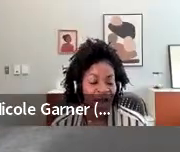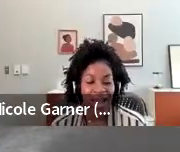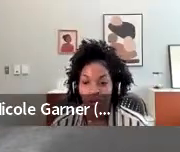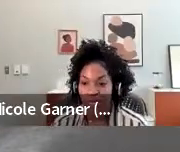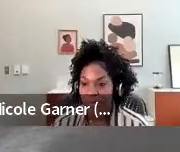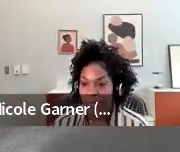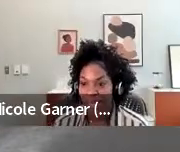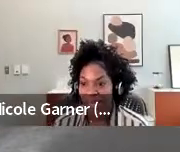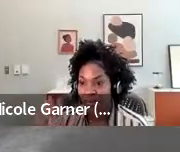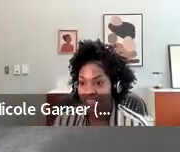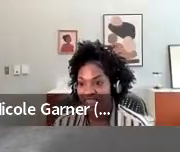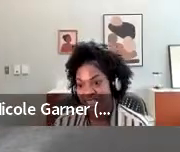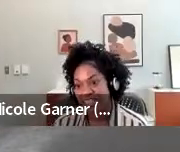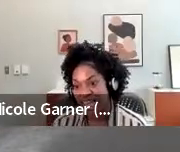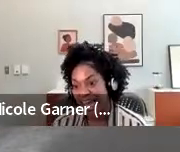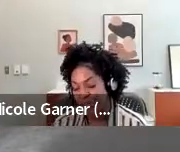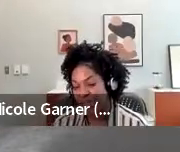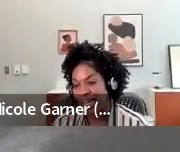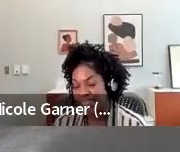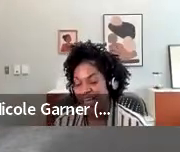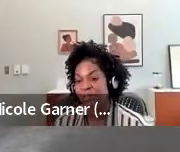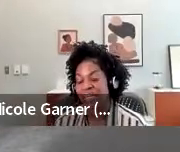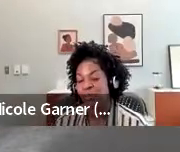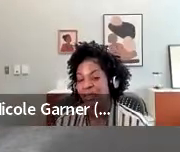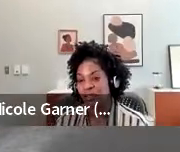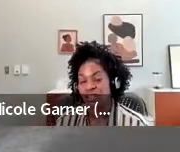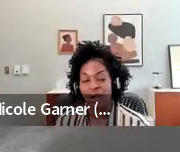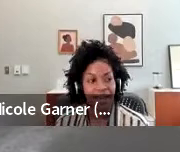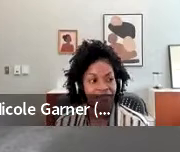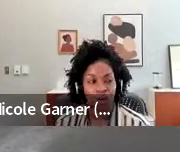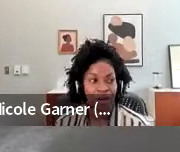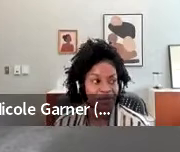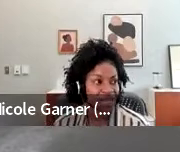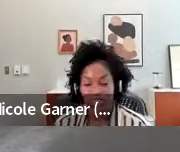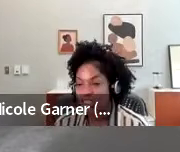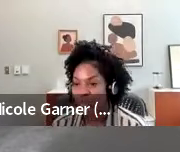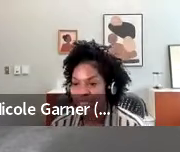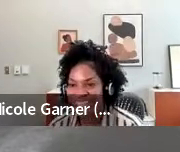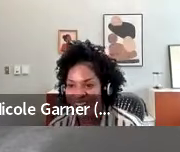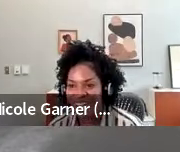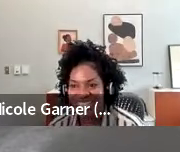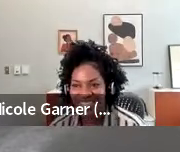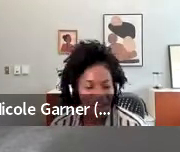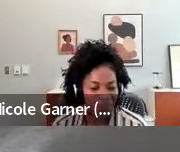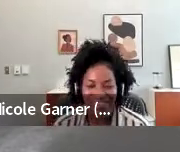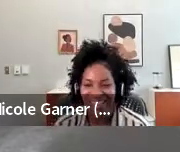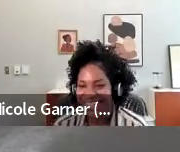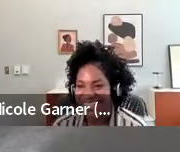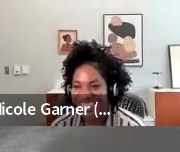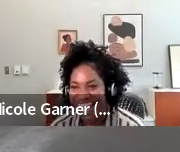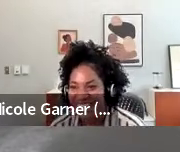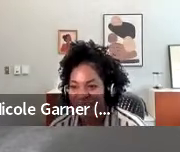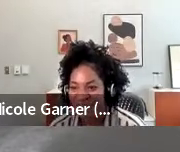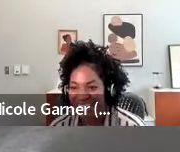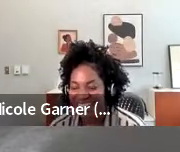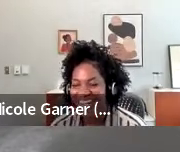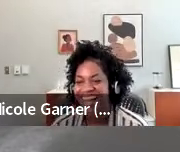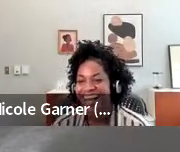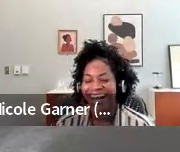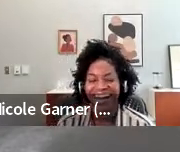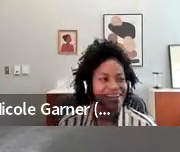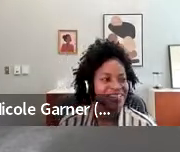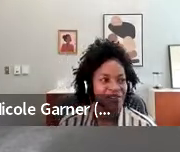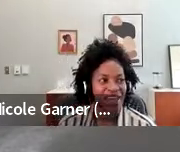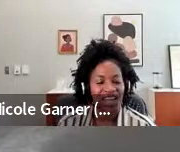question. So I will put my information in the chat. You would contact me. We also have our website, which is really long. And so I'll put that in the chat as